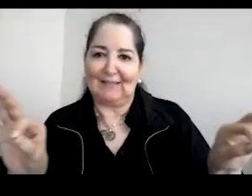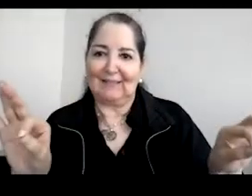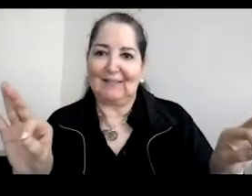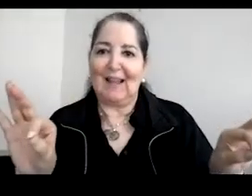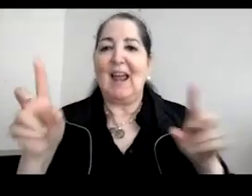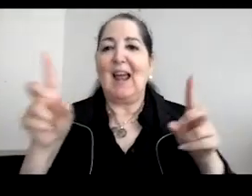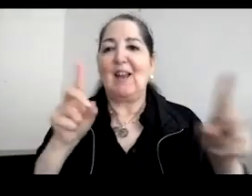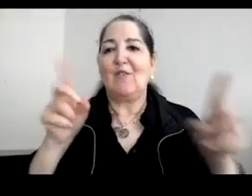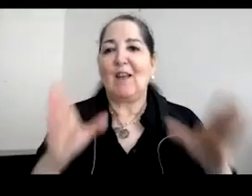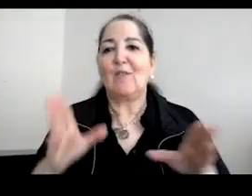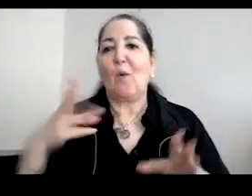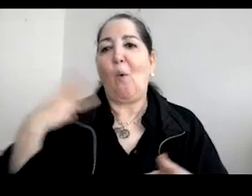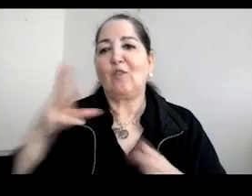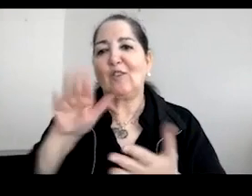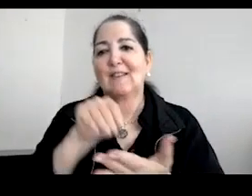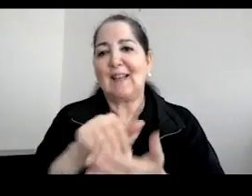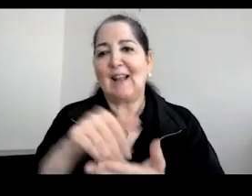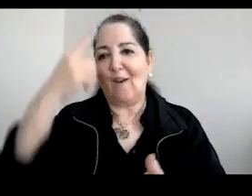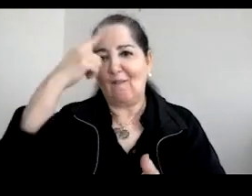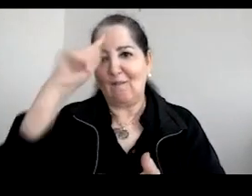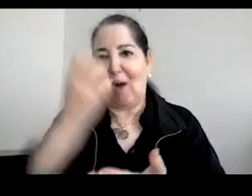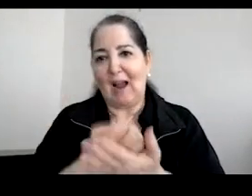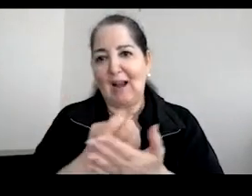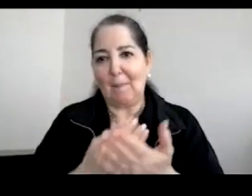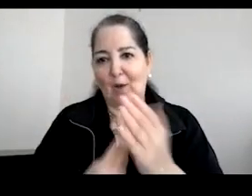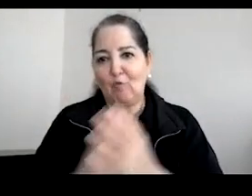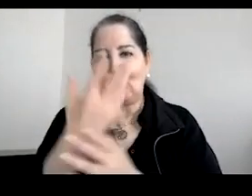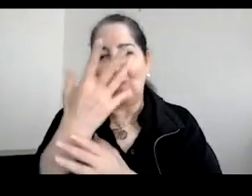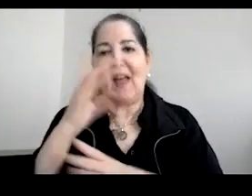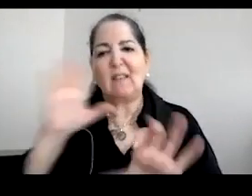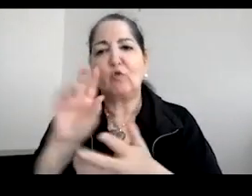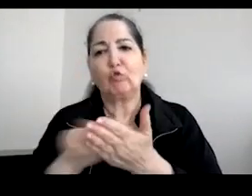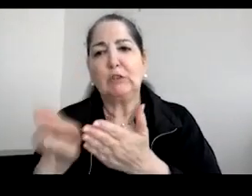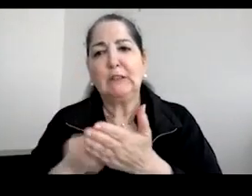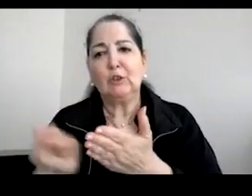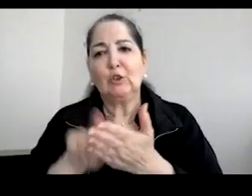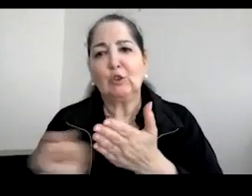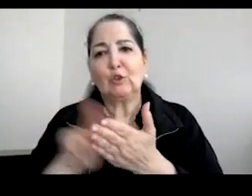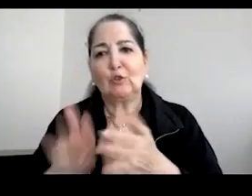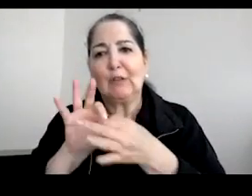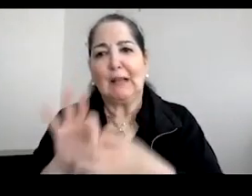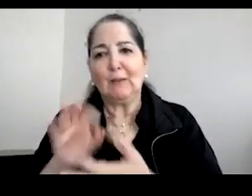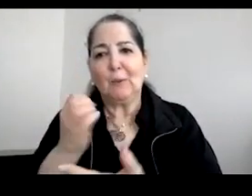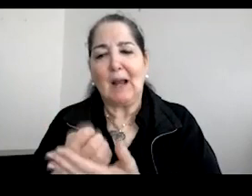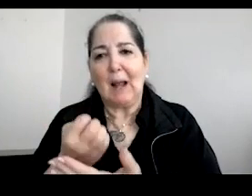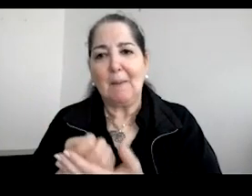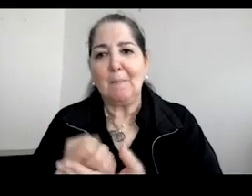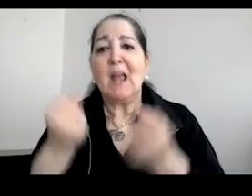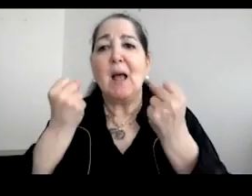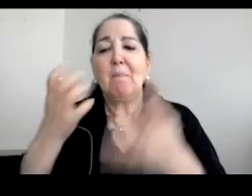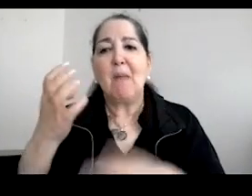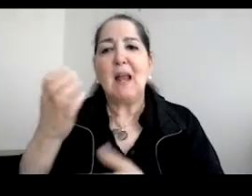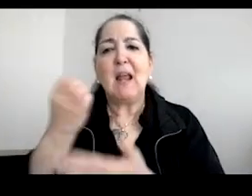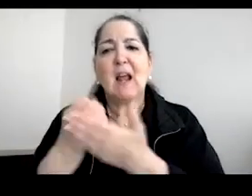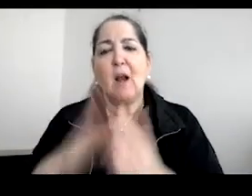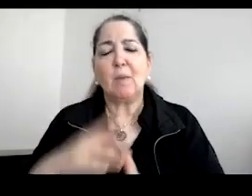for Equitable Growth and does labor economics research there. So this has really left a lot of economists scratching their heads